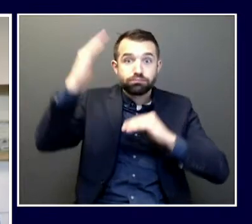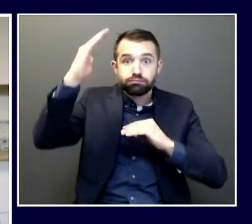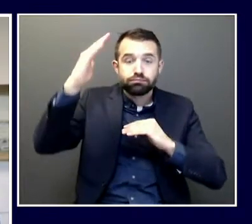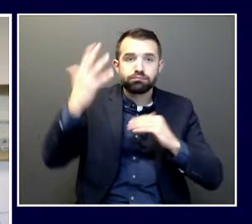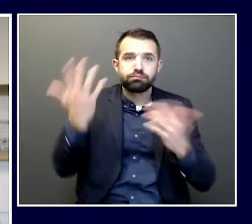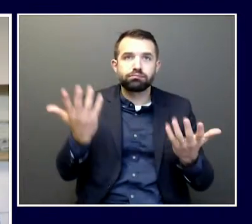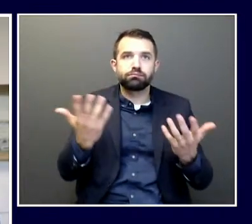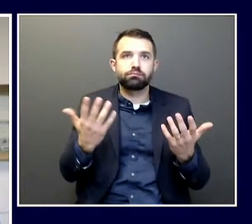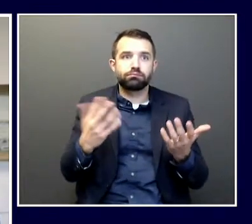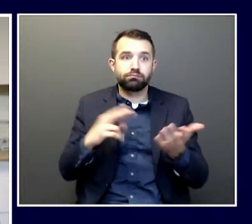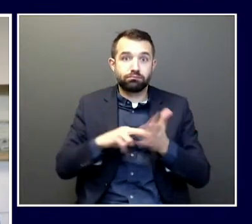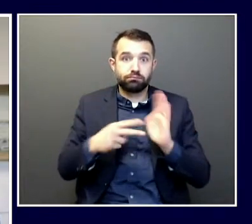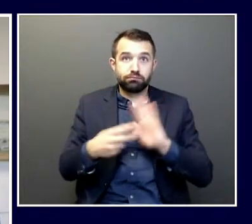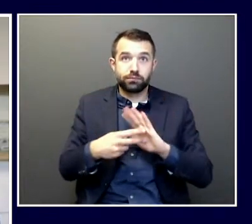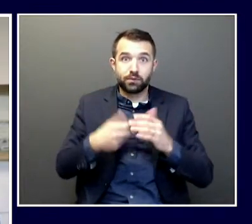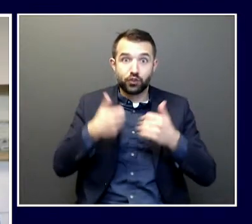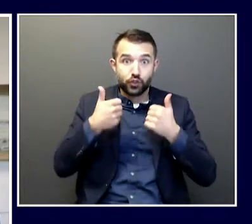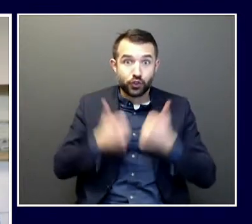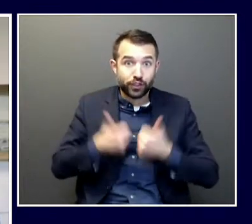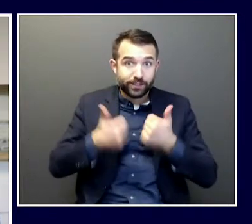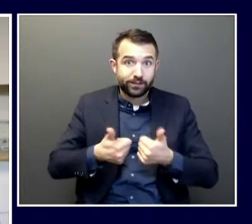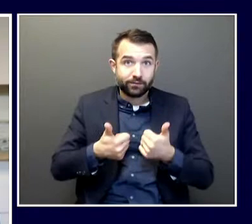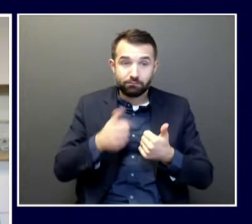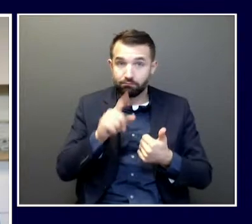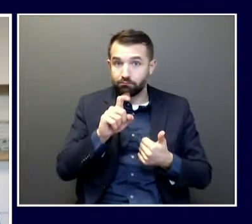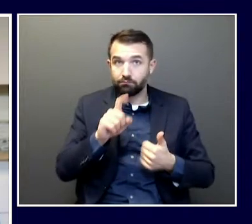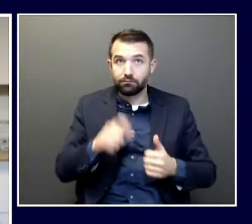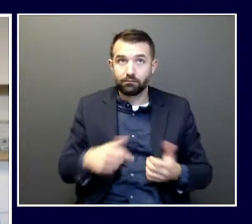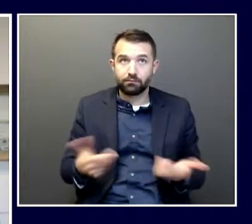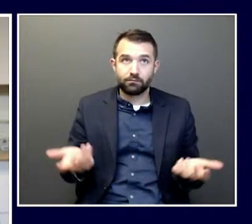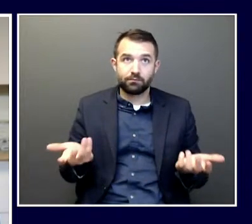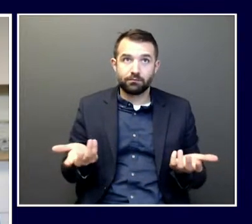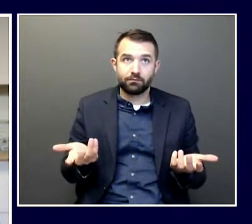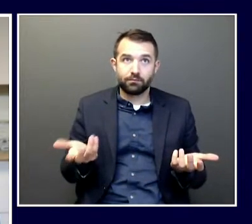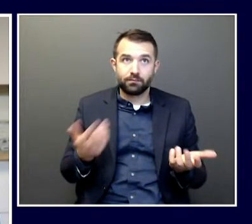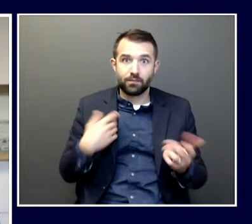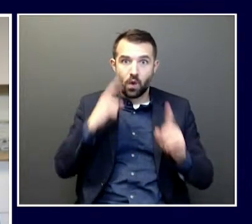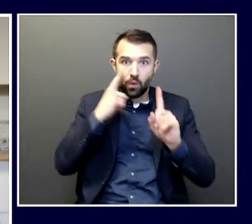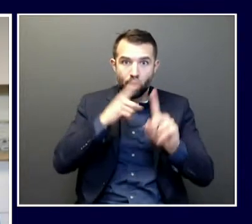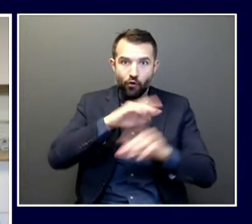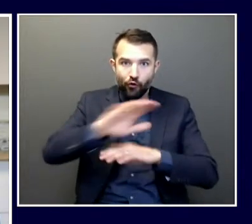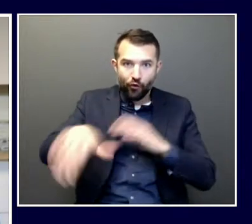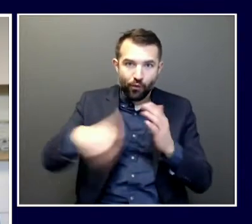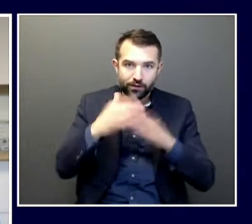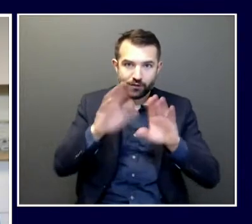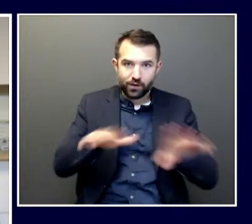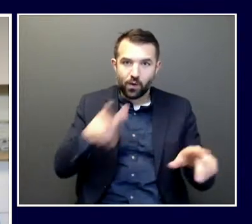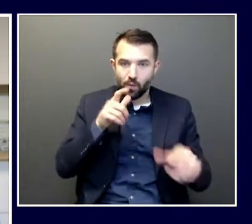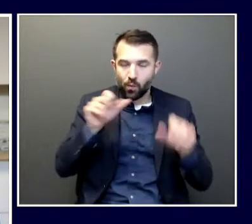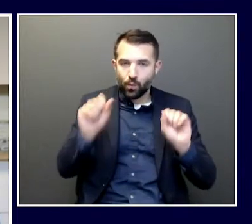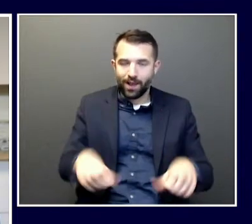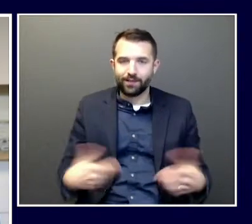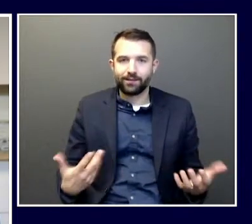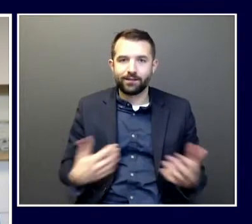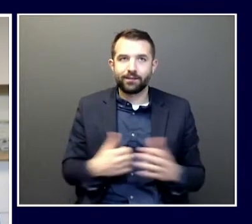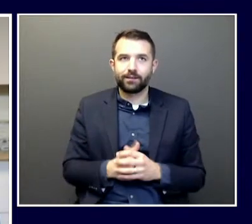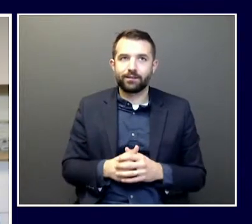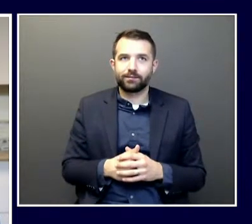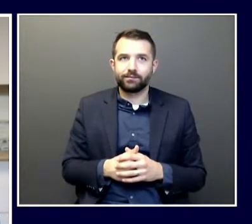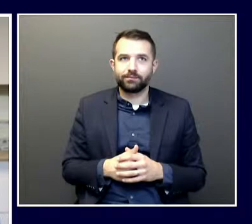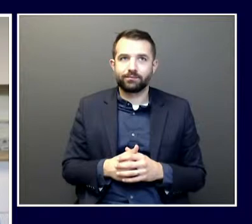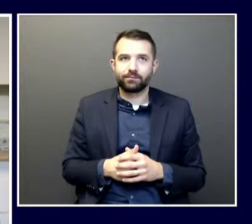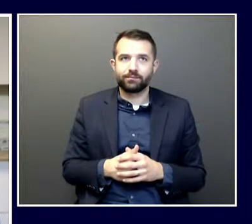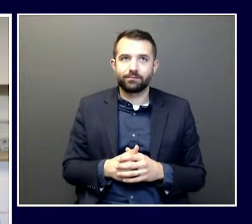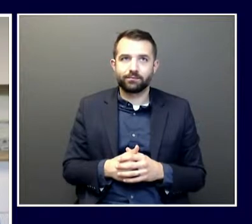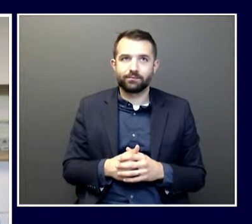that we're aiming for other than every single eligible child. And that's really the bottom line. I know that sounds a bit jingoistic,